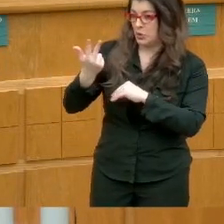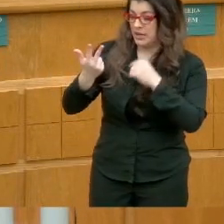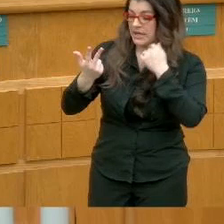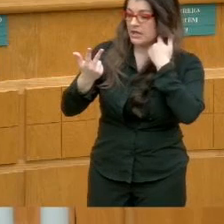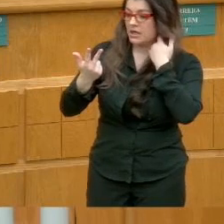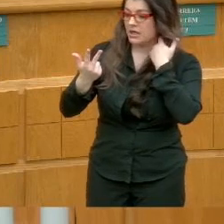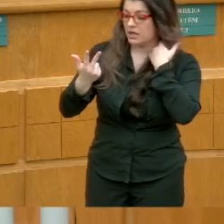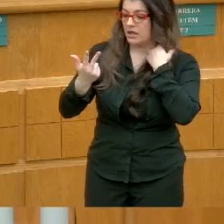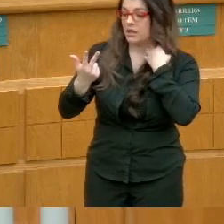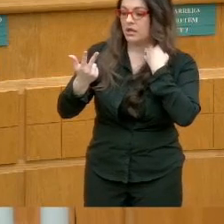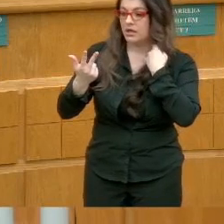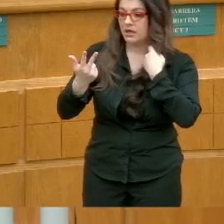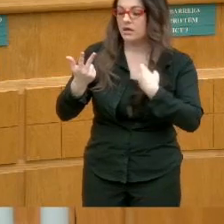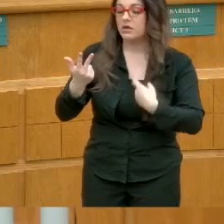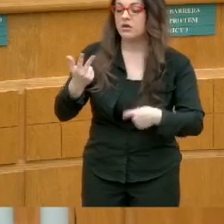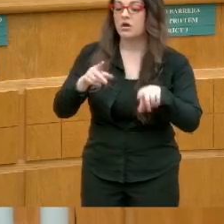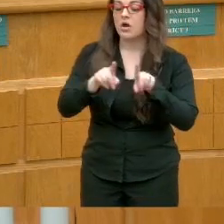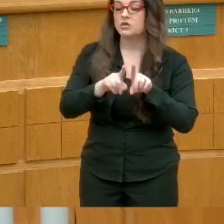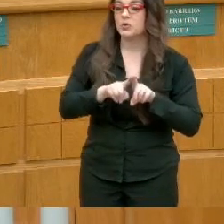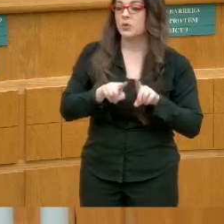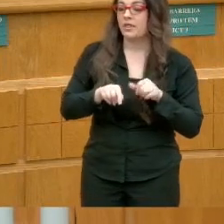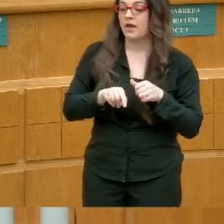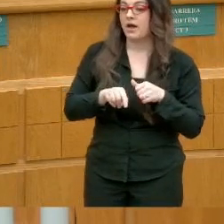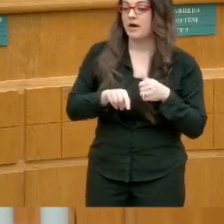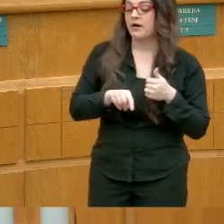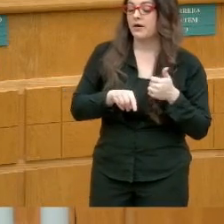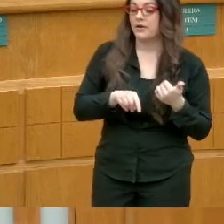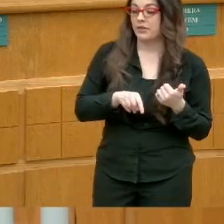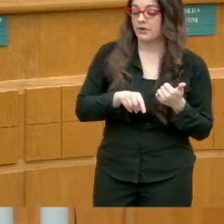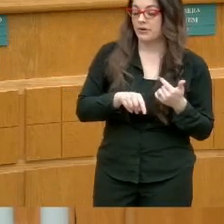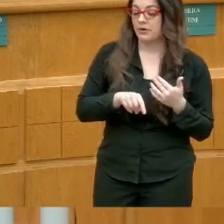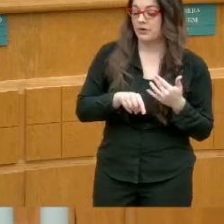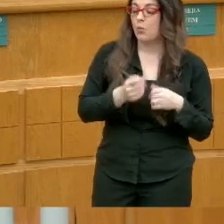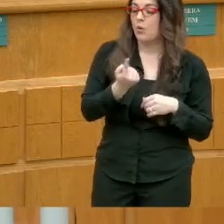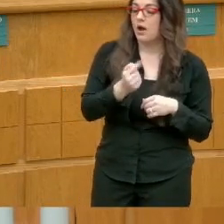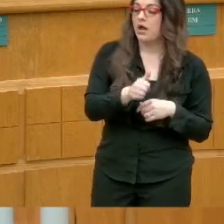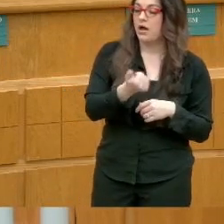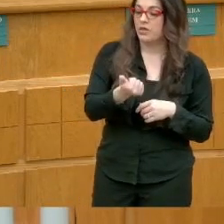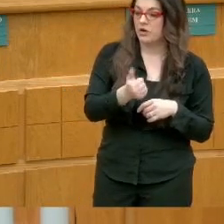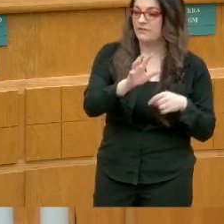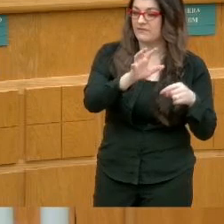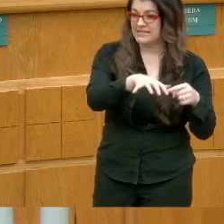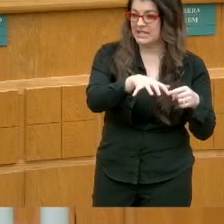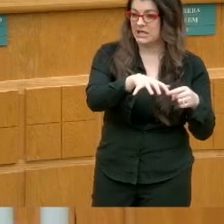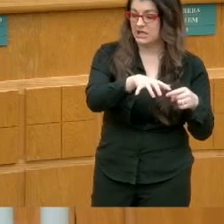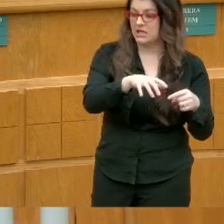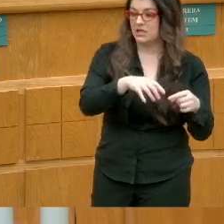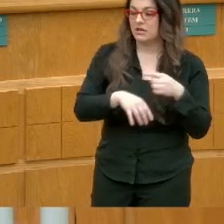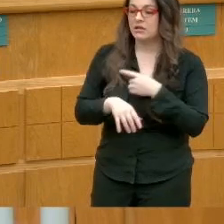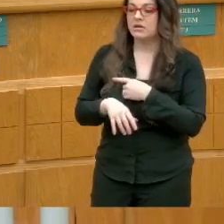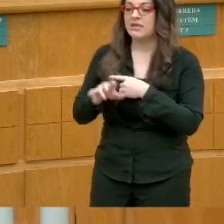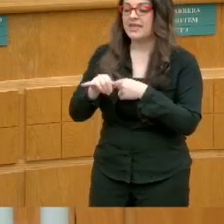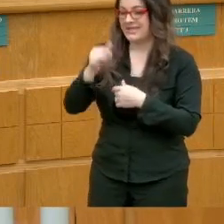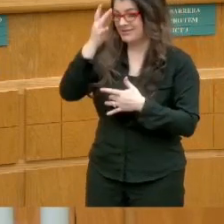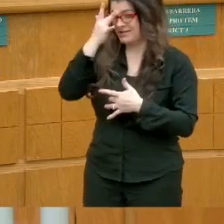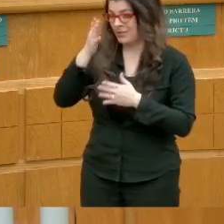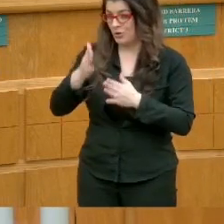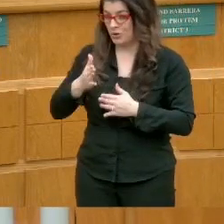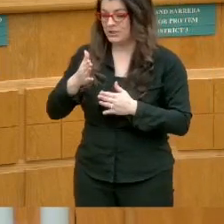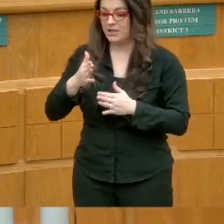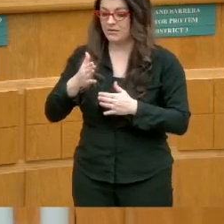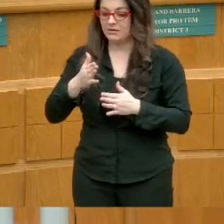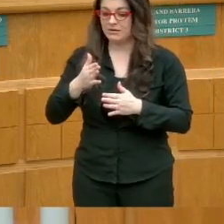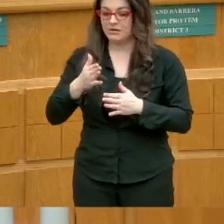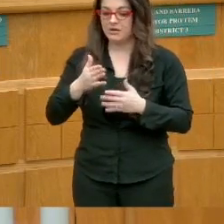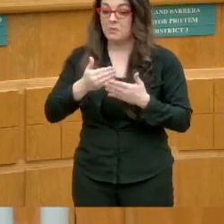at another facility, and that's actually why the test was actually requested. Before they would actually put them on staff, they